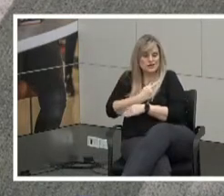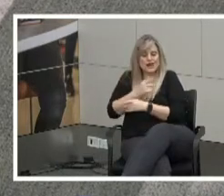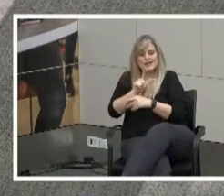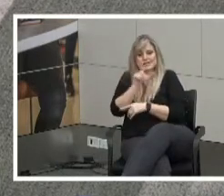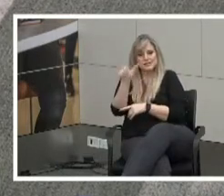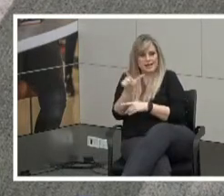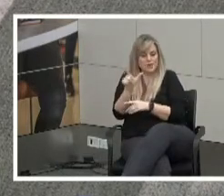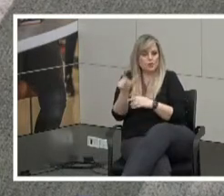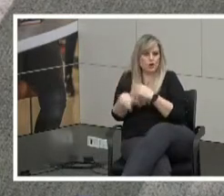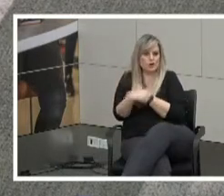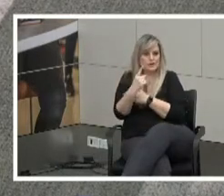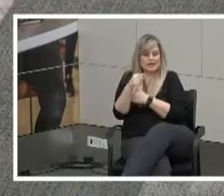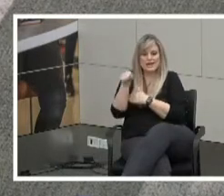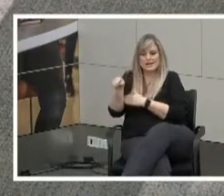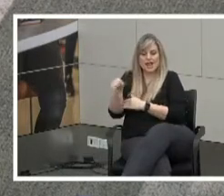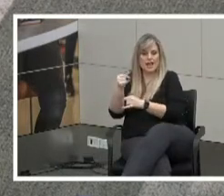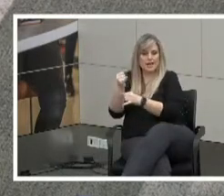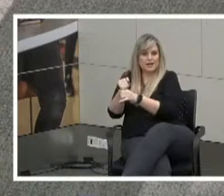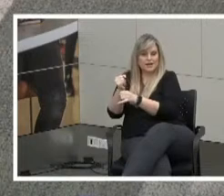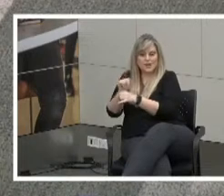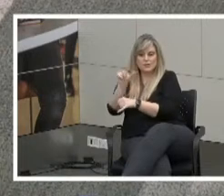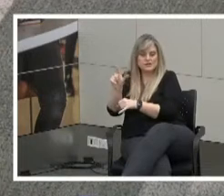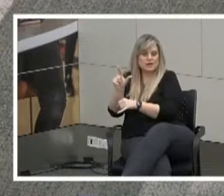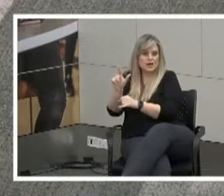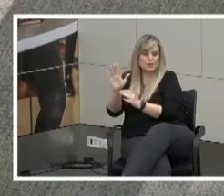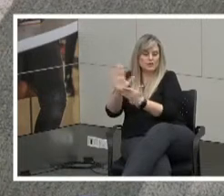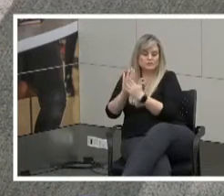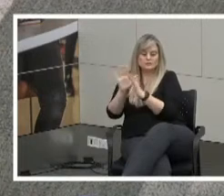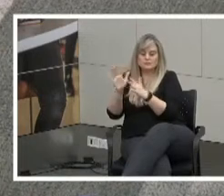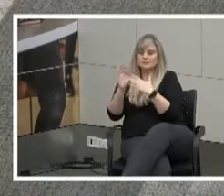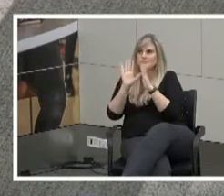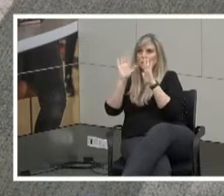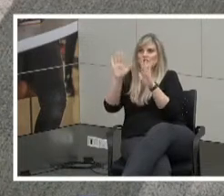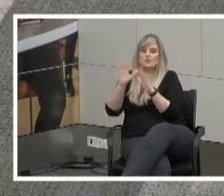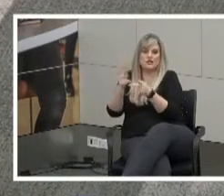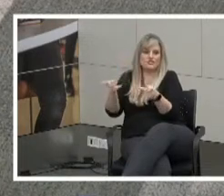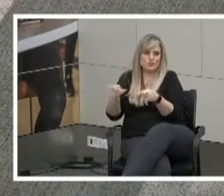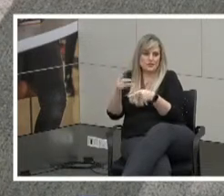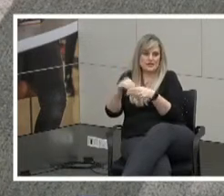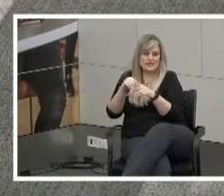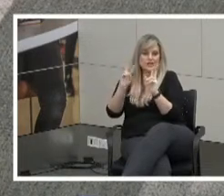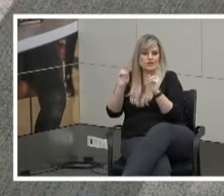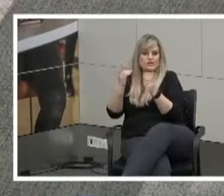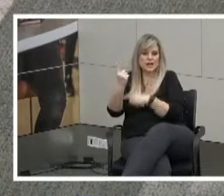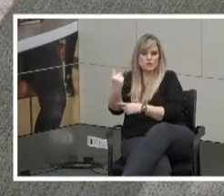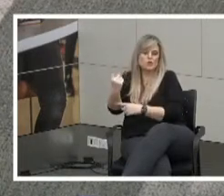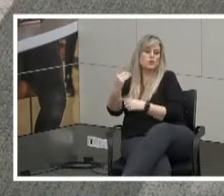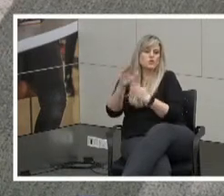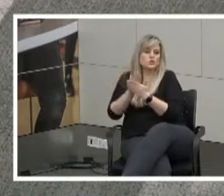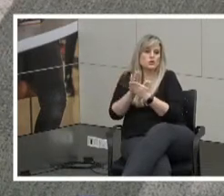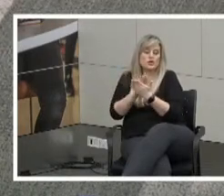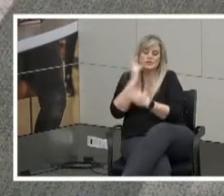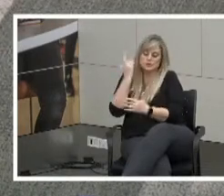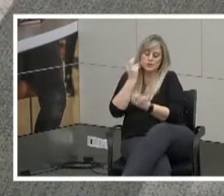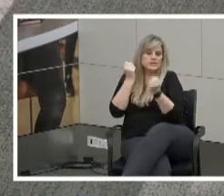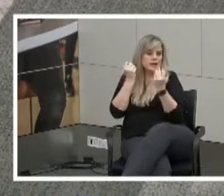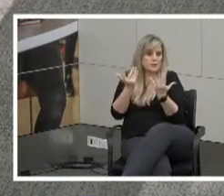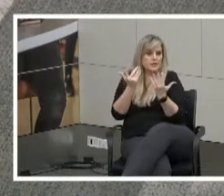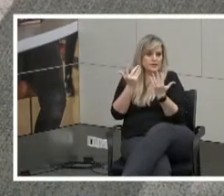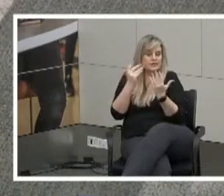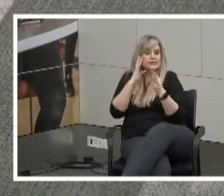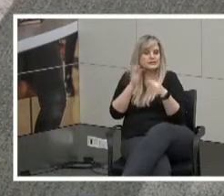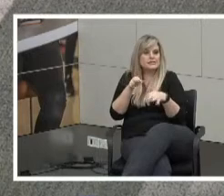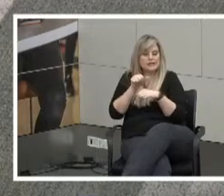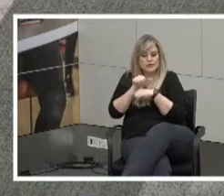Campus library is a ray of sunshine in our our Title One school it is the reason why many parents choose to send their children to our